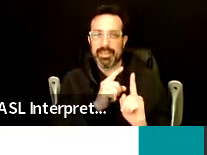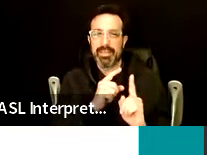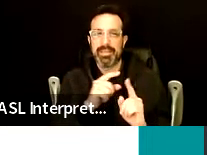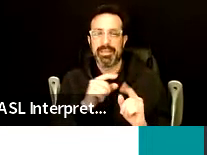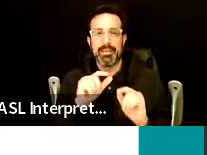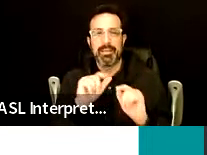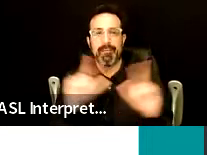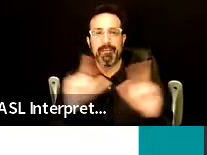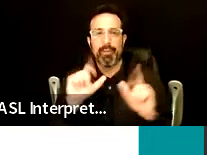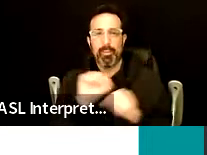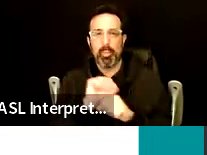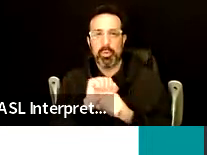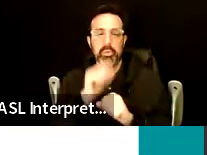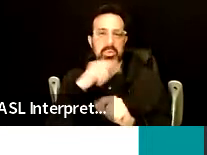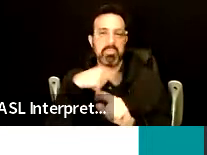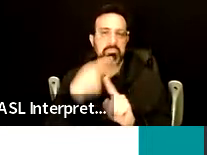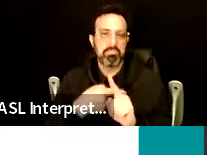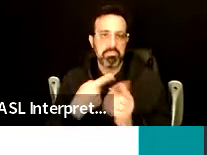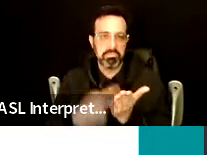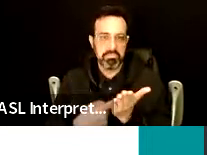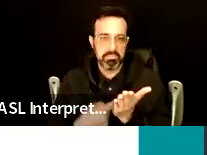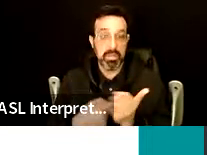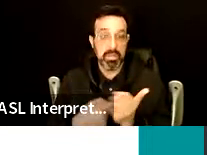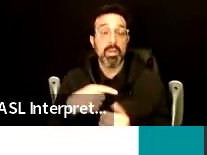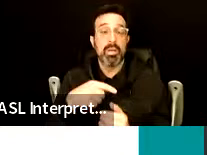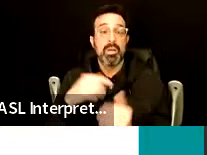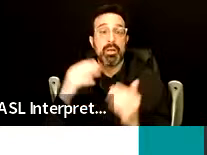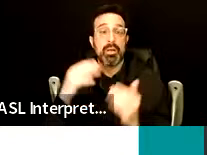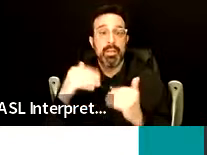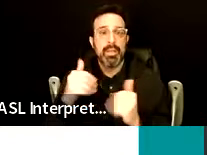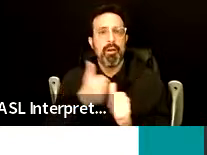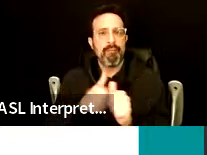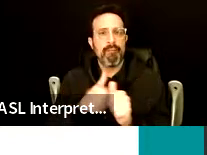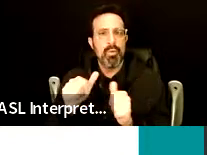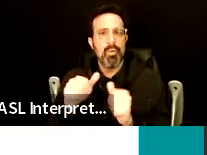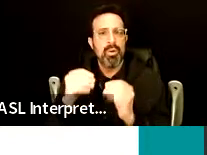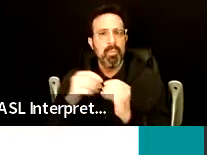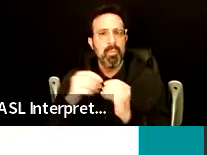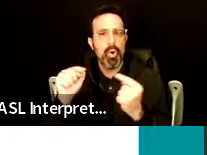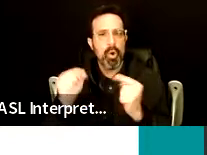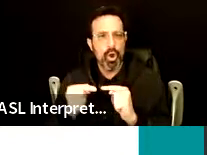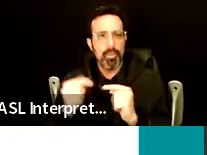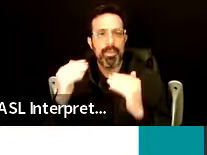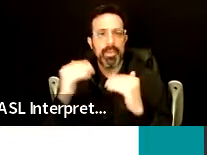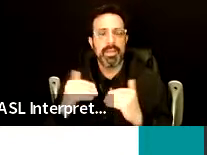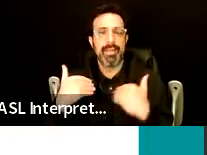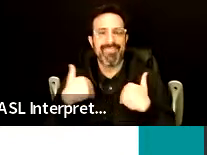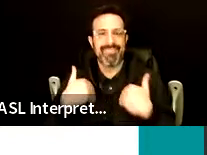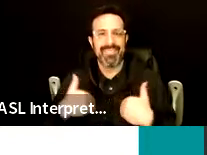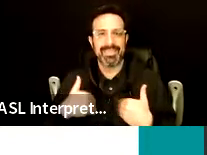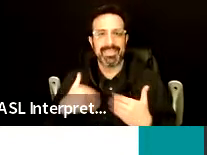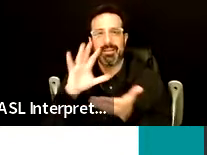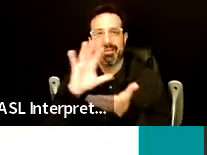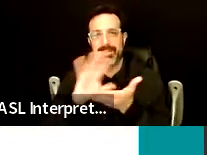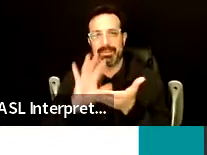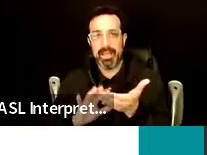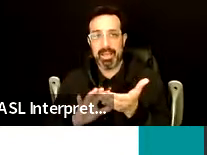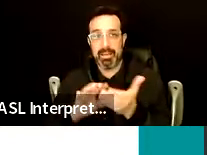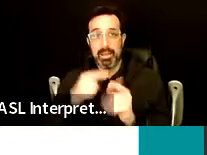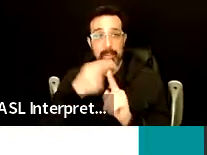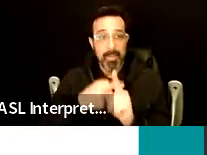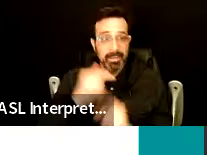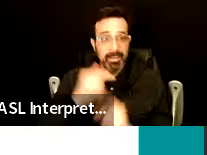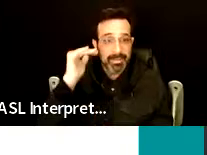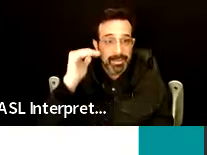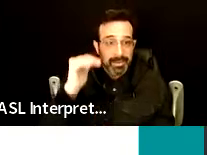talking about that next month. After that is avoid further harm, and then physical design. And the months here reflect each of